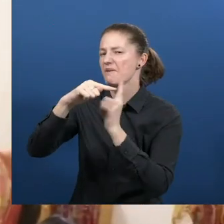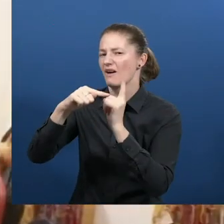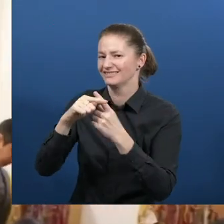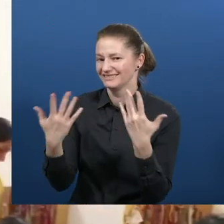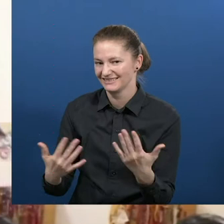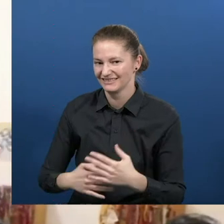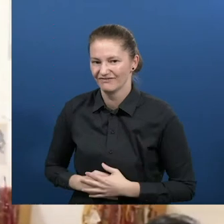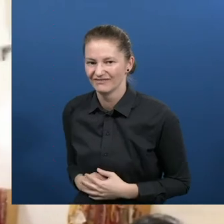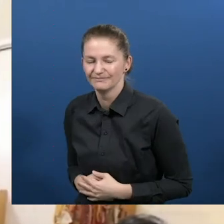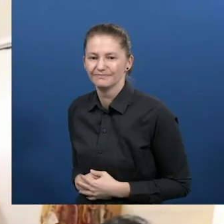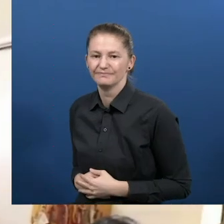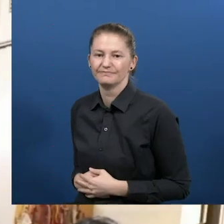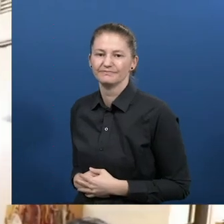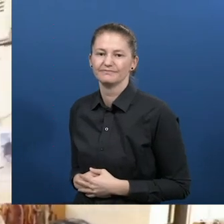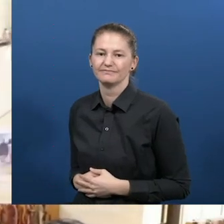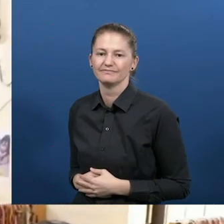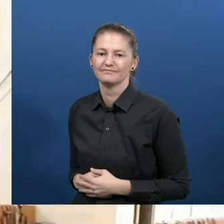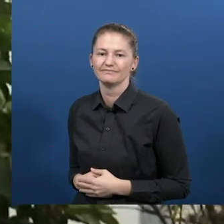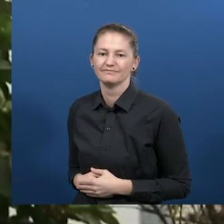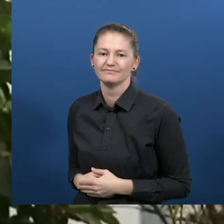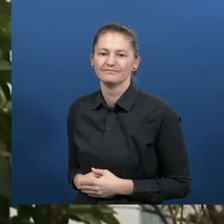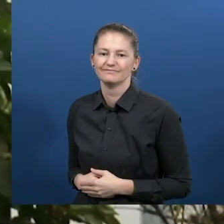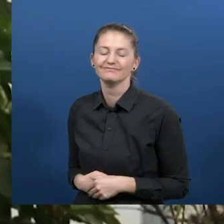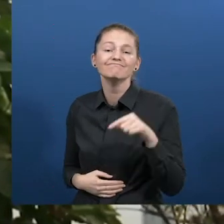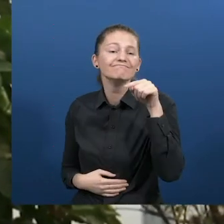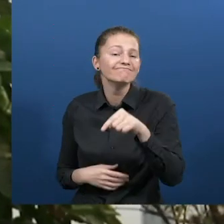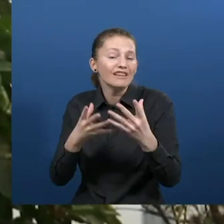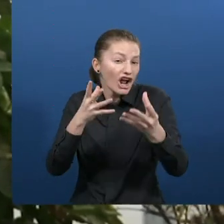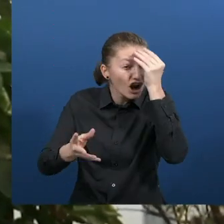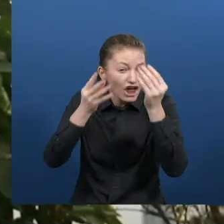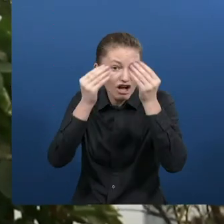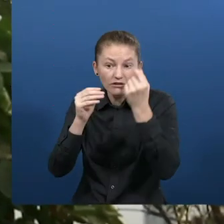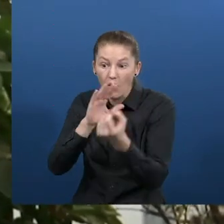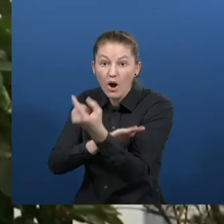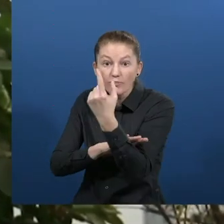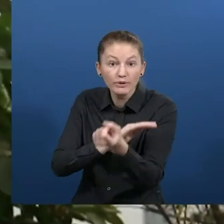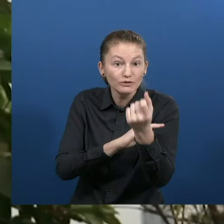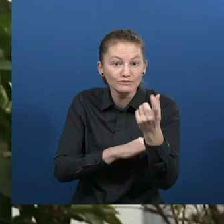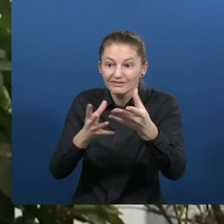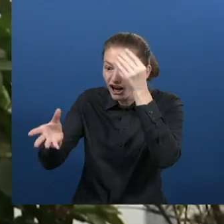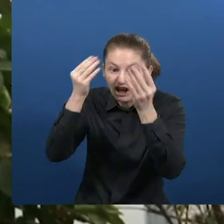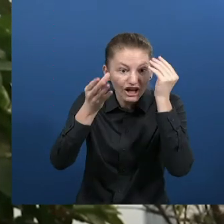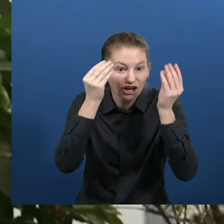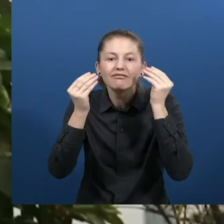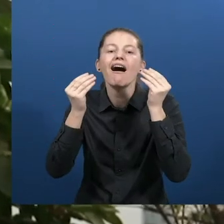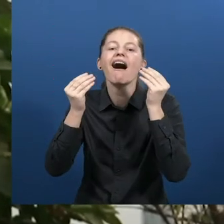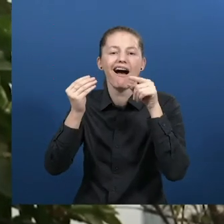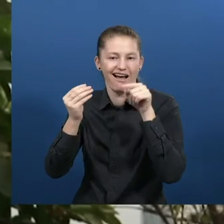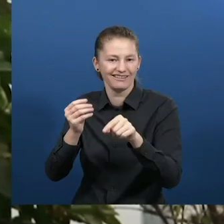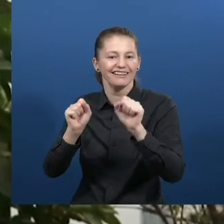The learning opportunity provided by the impact transfer through the resources materials, presentations,